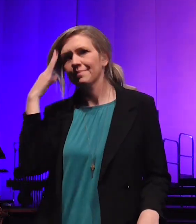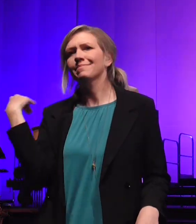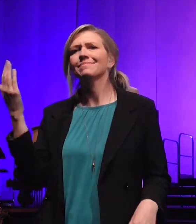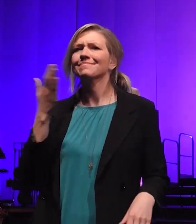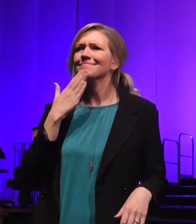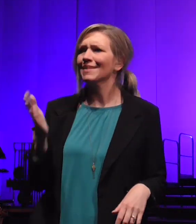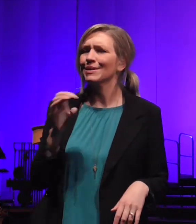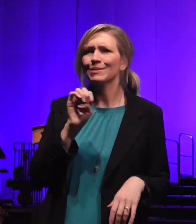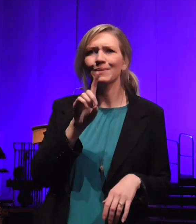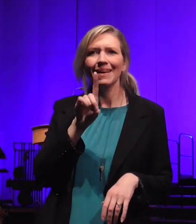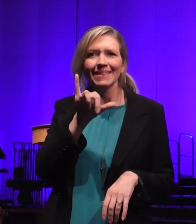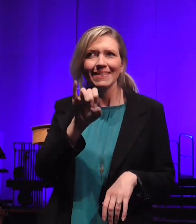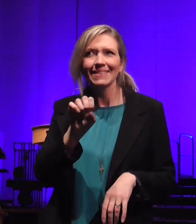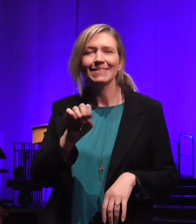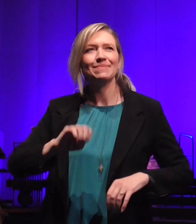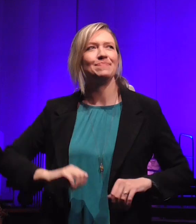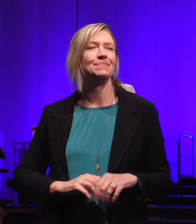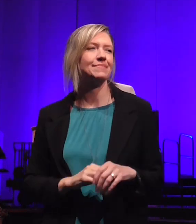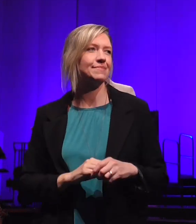Thank you, Eddie.